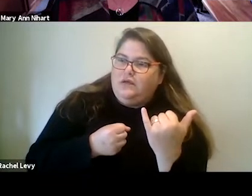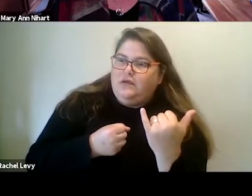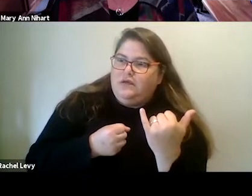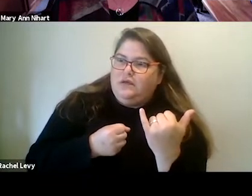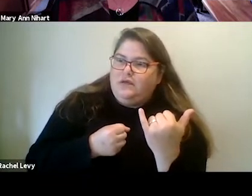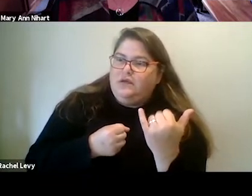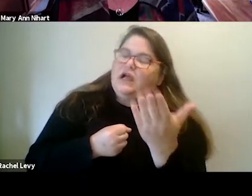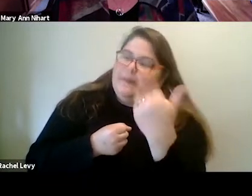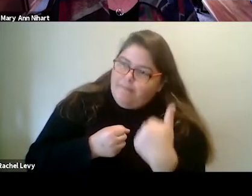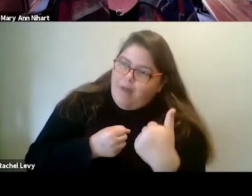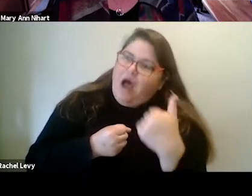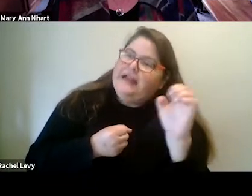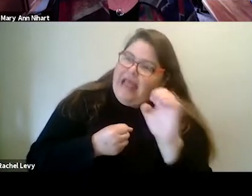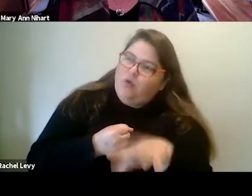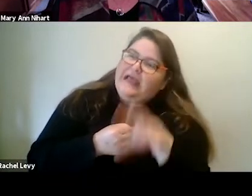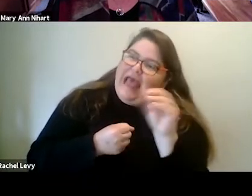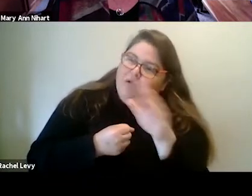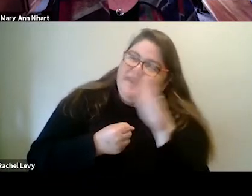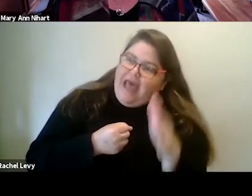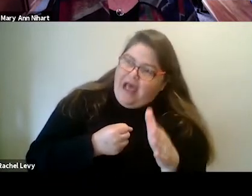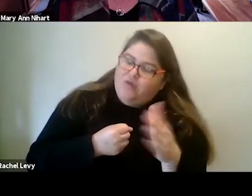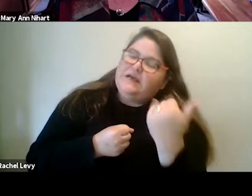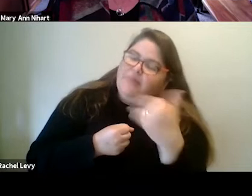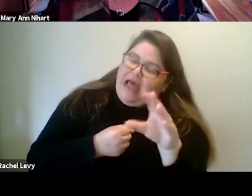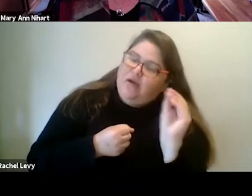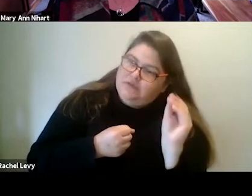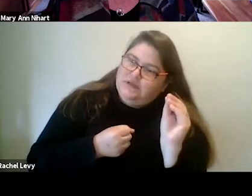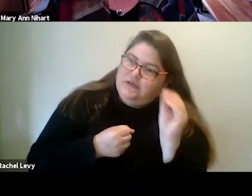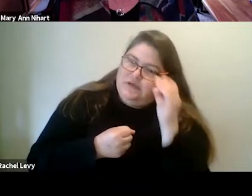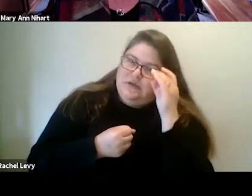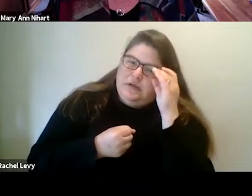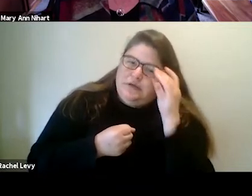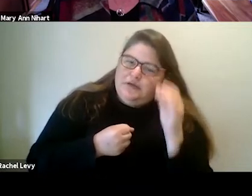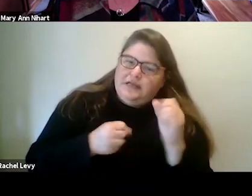Come on, Harold, you need to step out of the house. Come out.